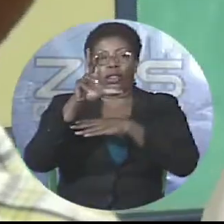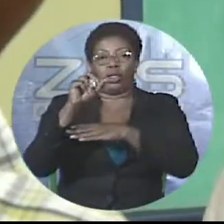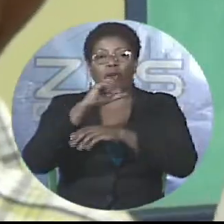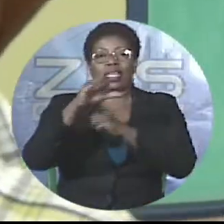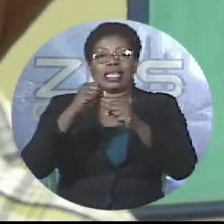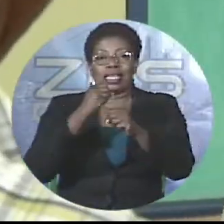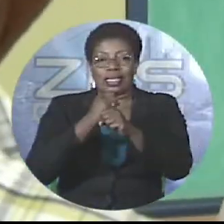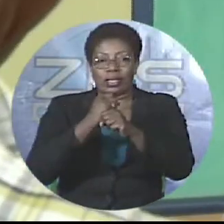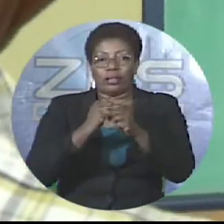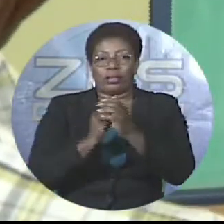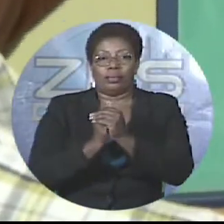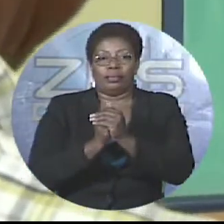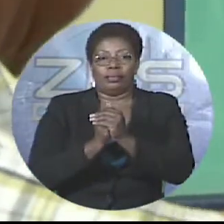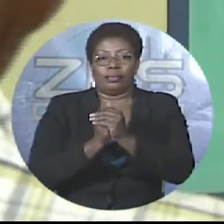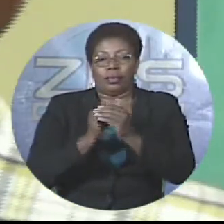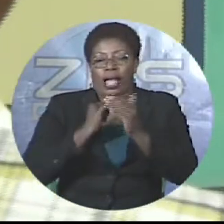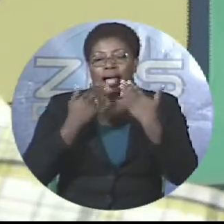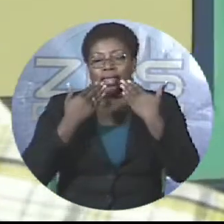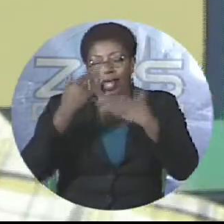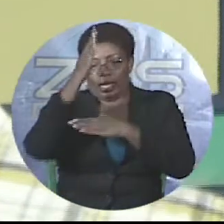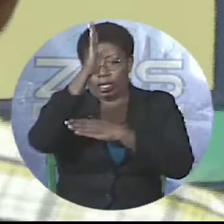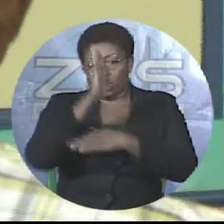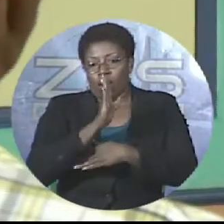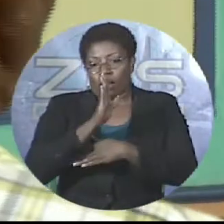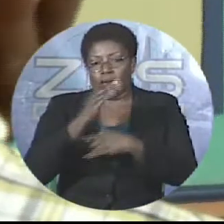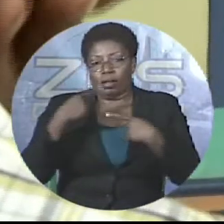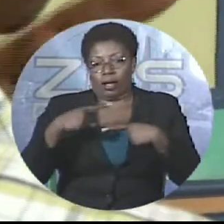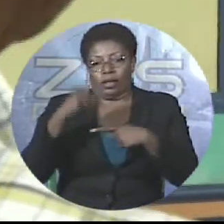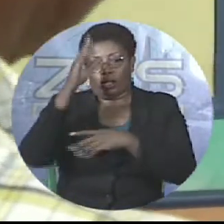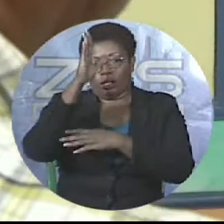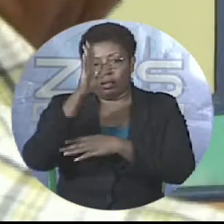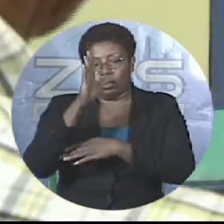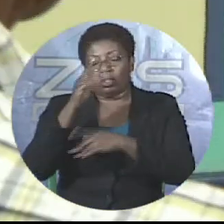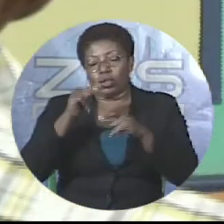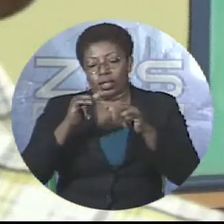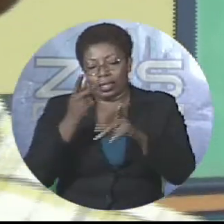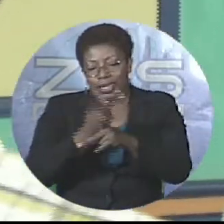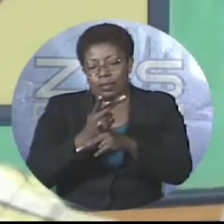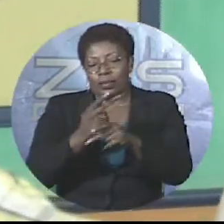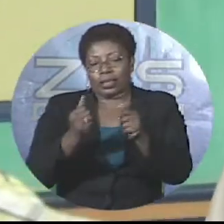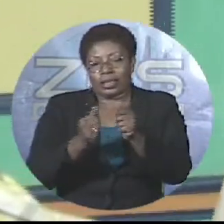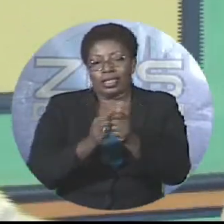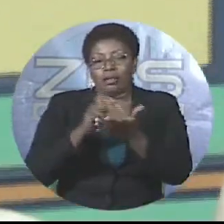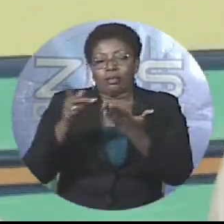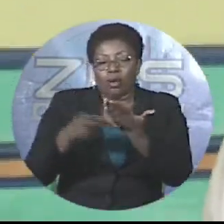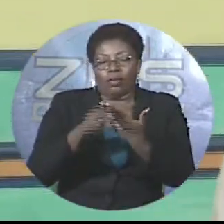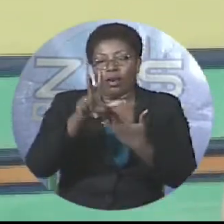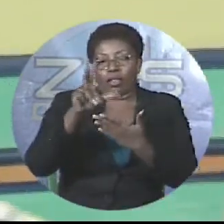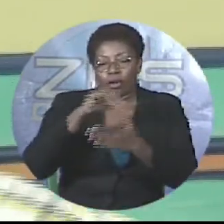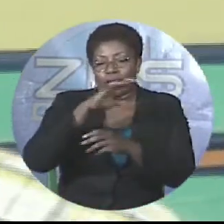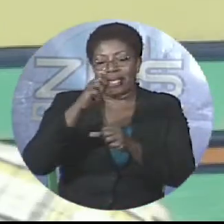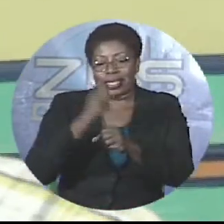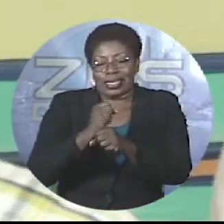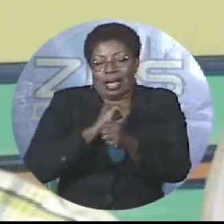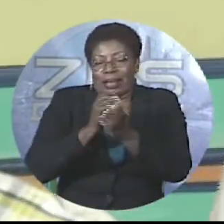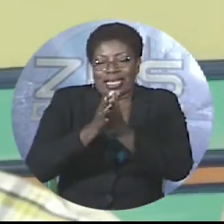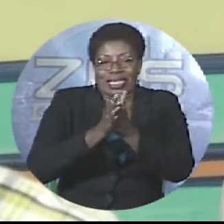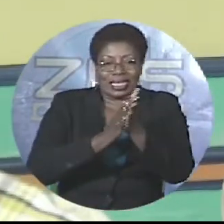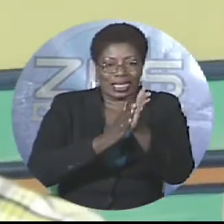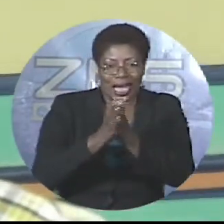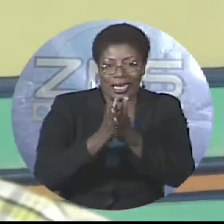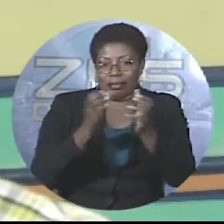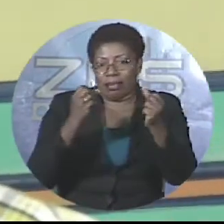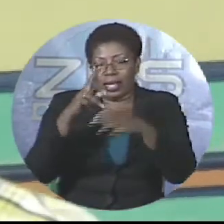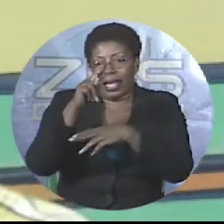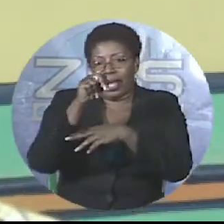thank God for allowing me to be able to stick with this program for 30 years. And I'm excited because a lot of the